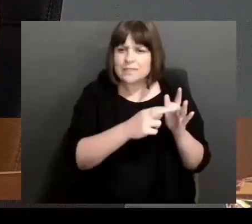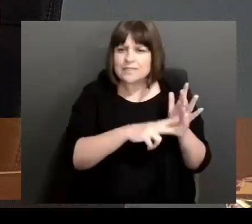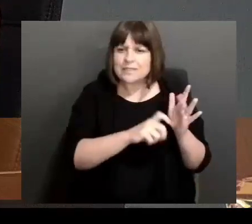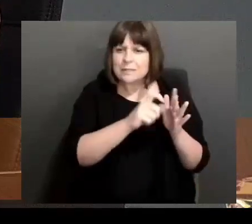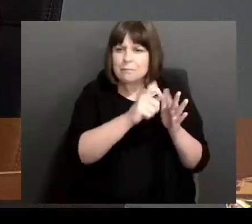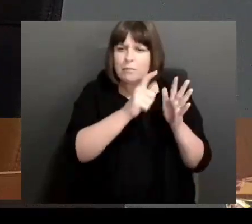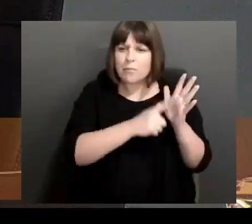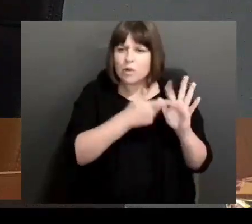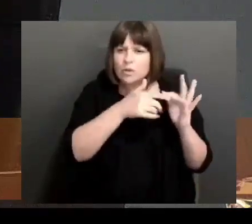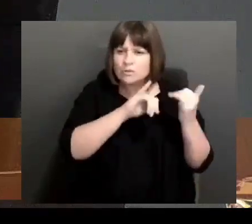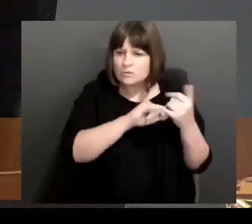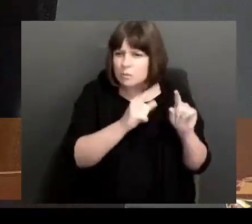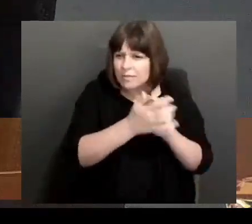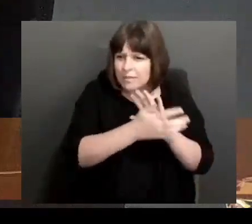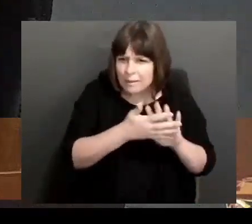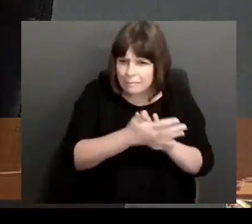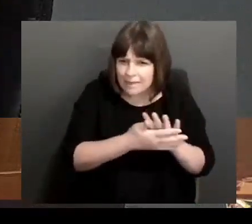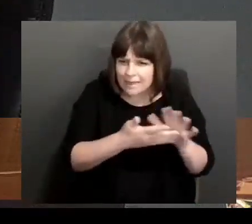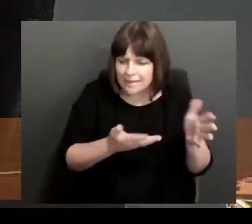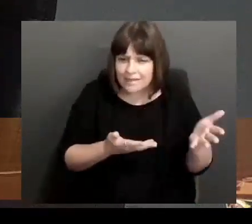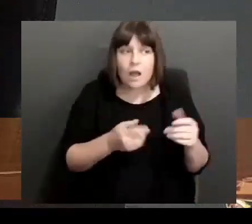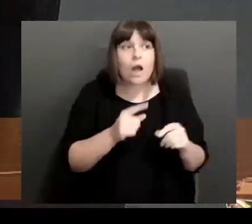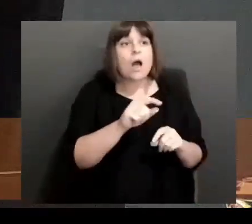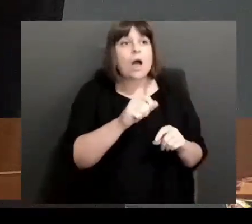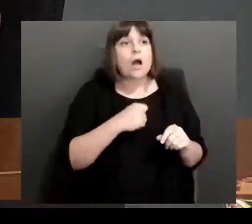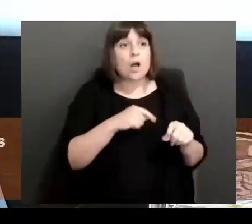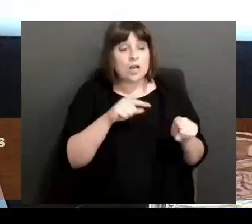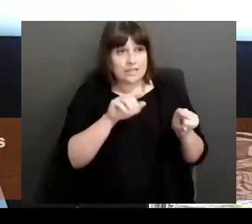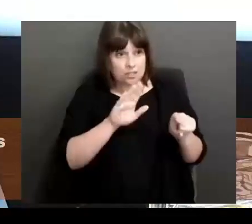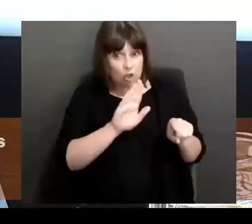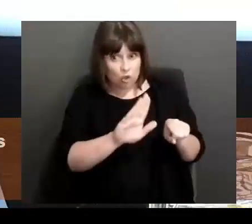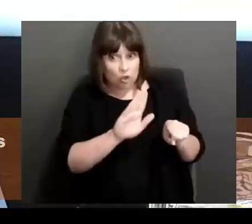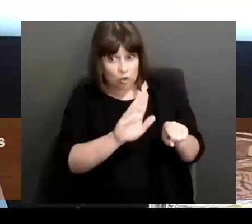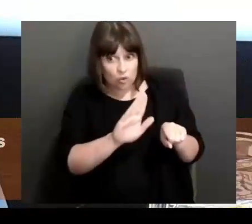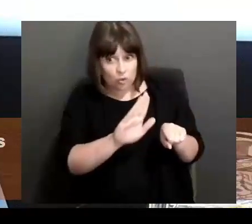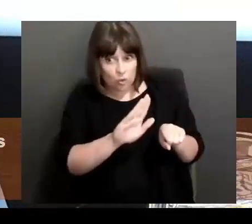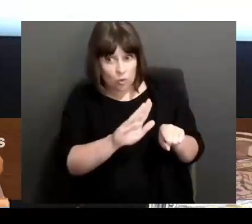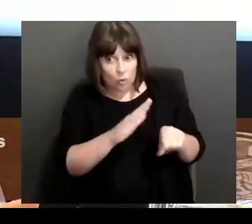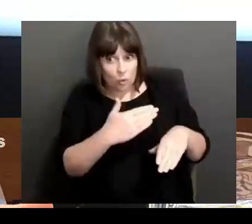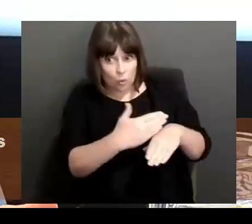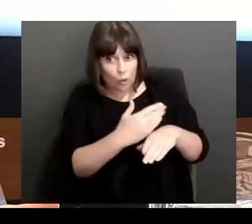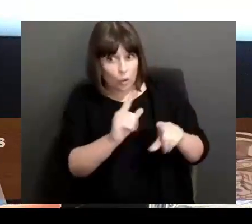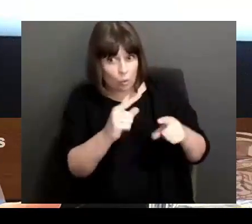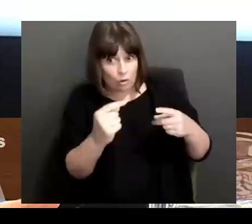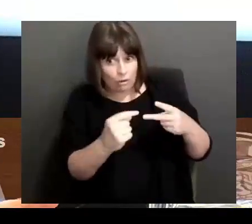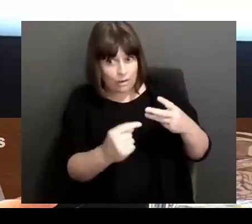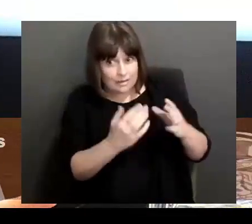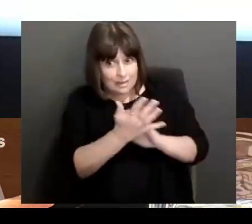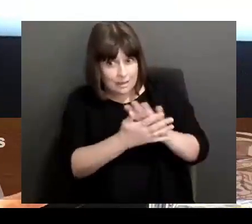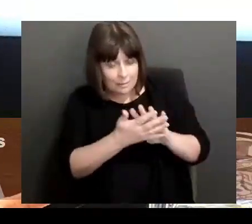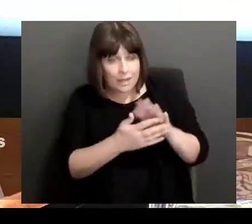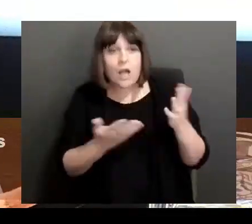For me, my understanding of it is... Under your portfolio, what are they? Yeah, well, they are